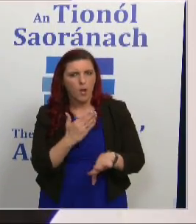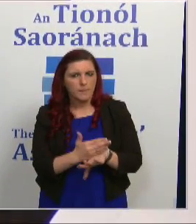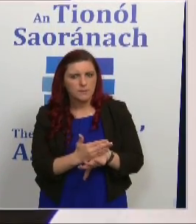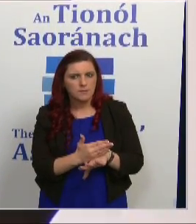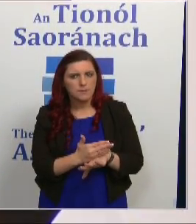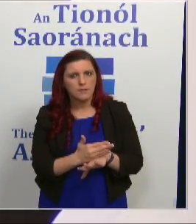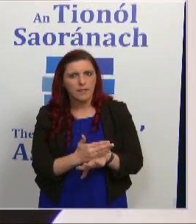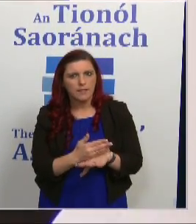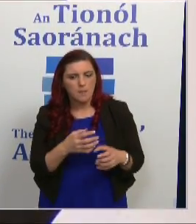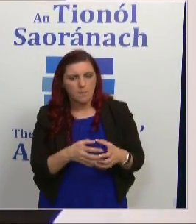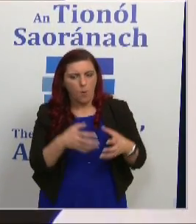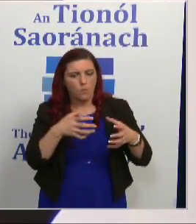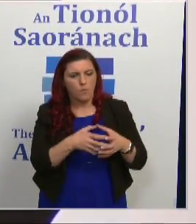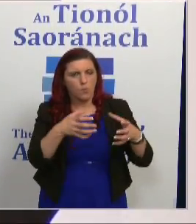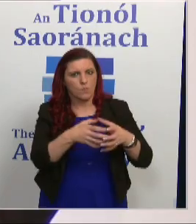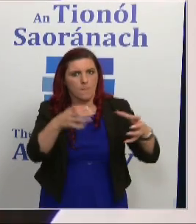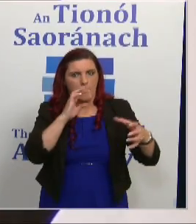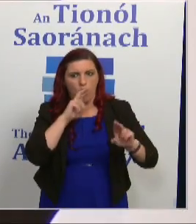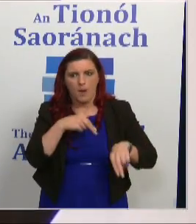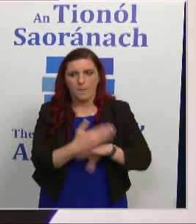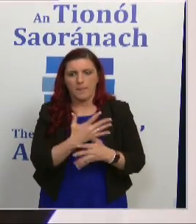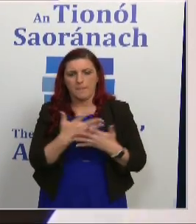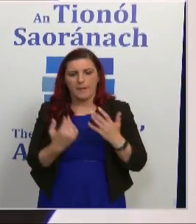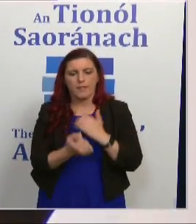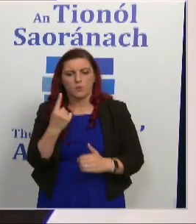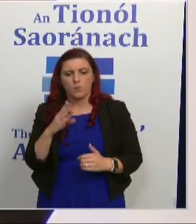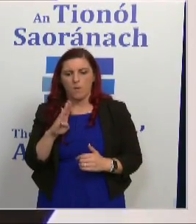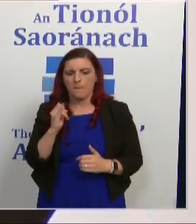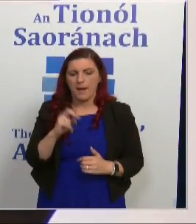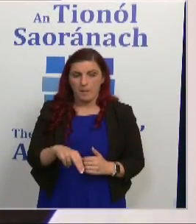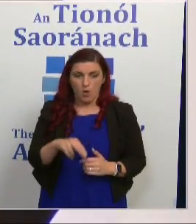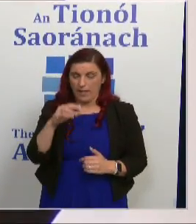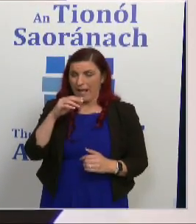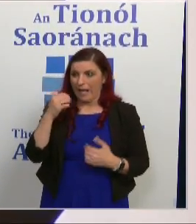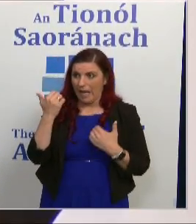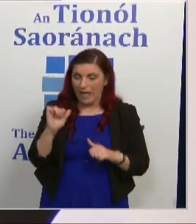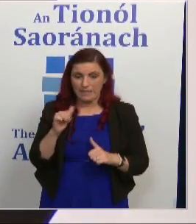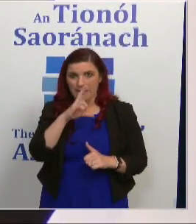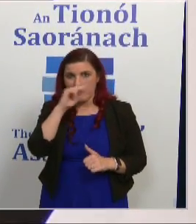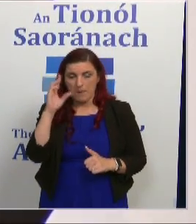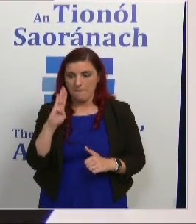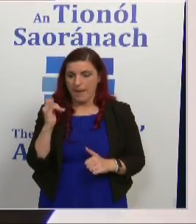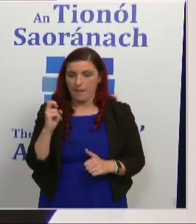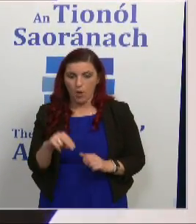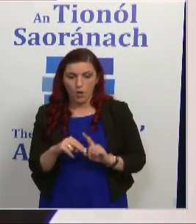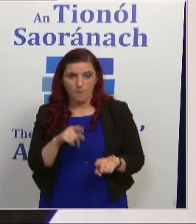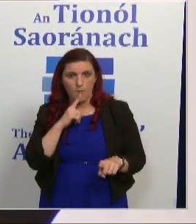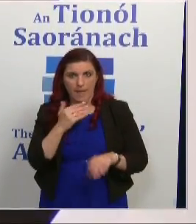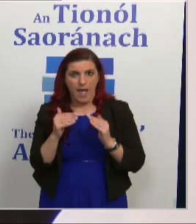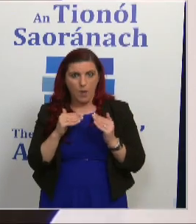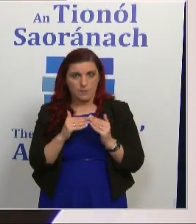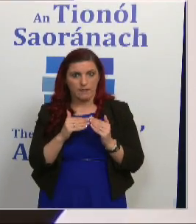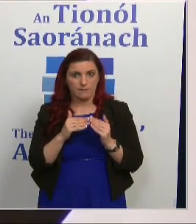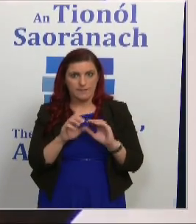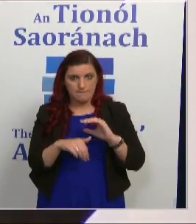collapses when unemployment becomes a major issue. And Ballymun is seen as the classic example actually it functioned as a